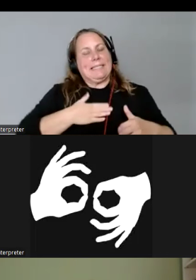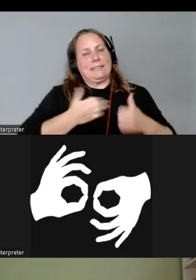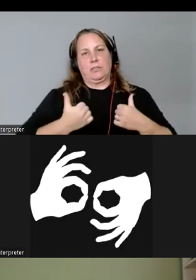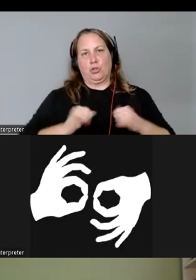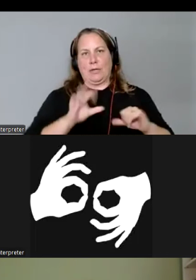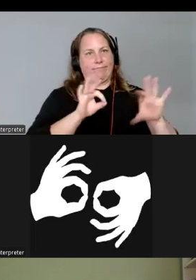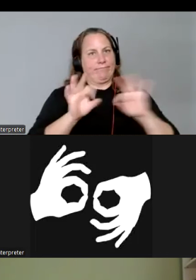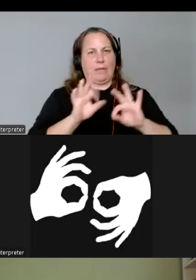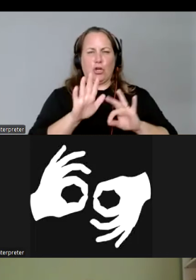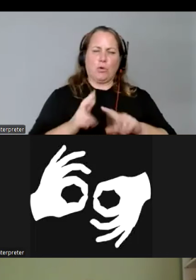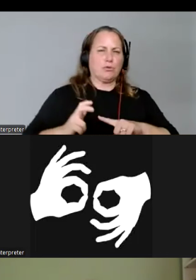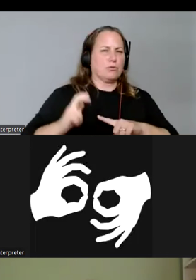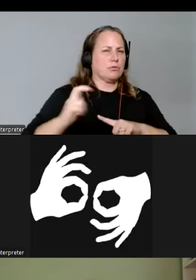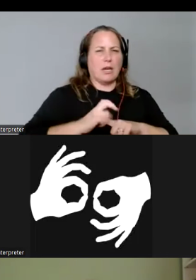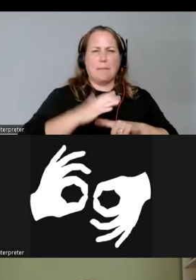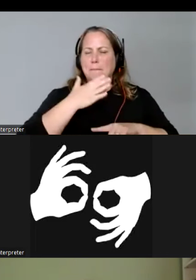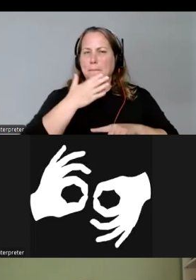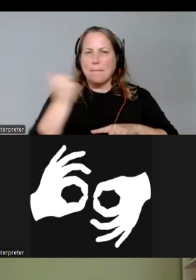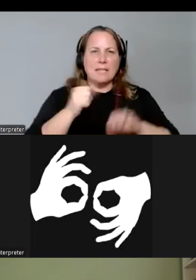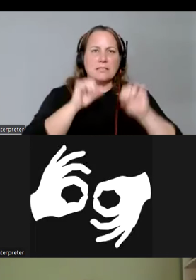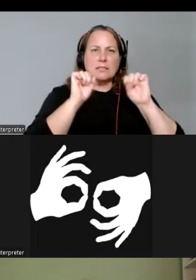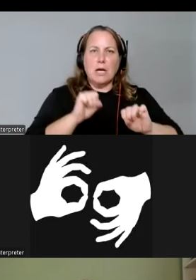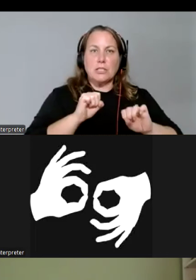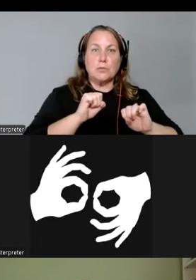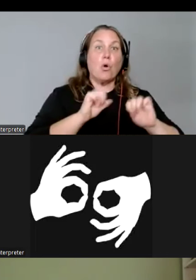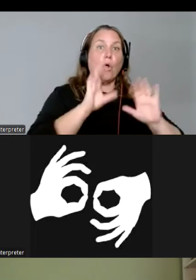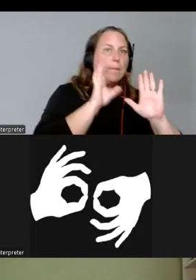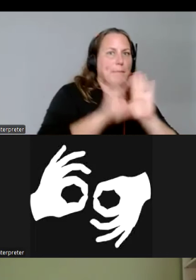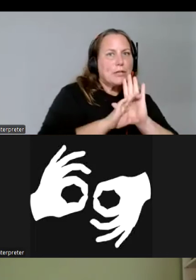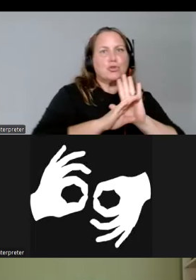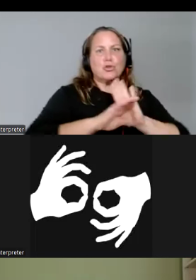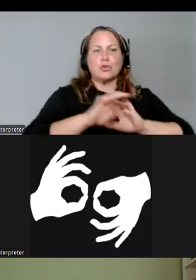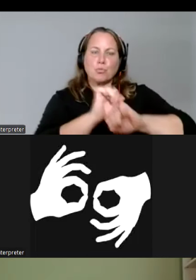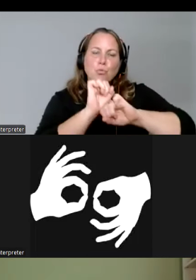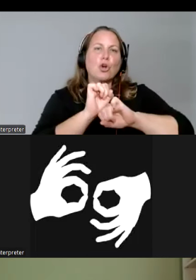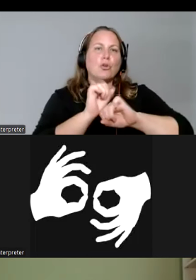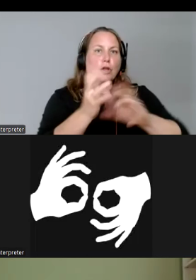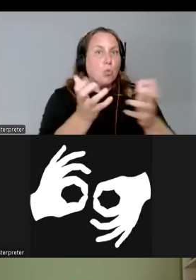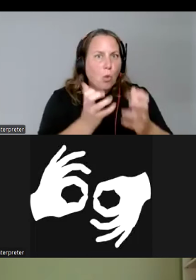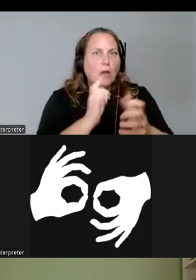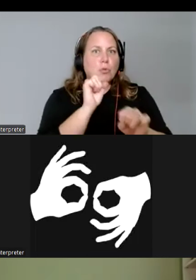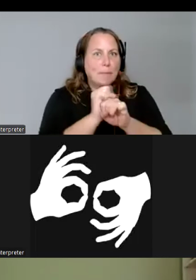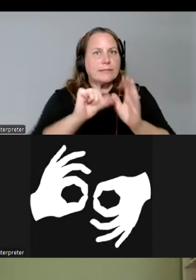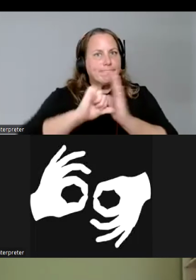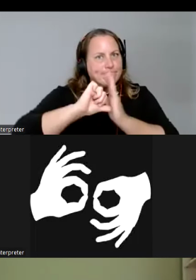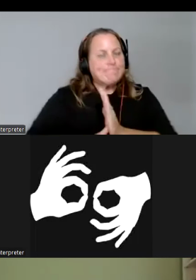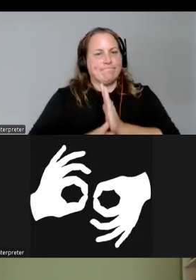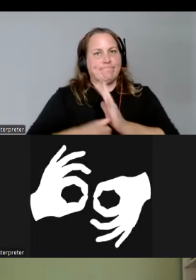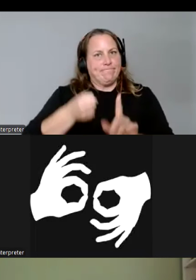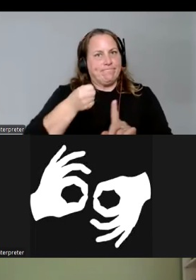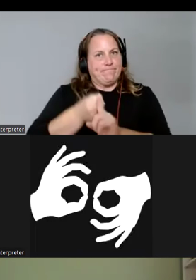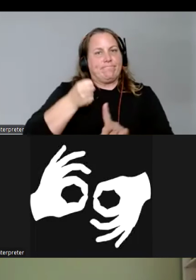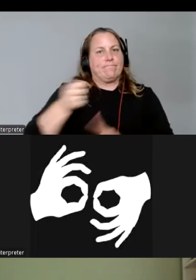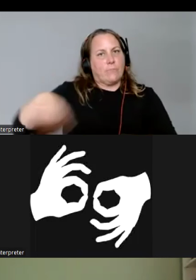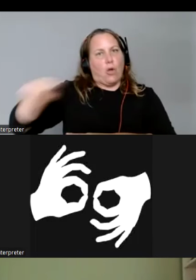then you're kind of directing what the impression your application is going to give. With that said,